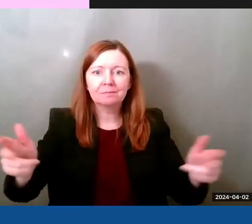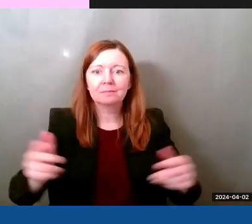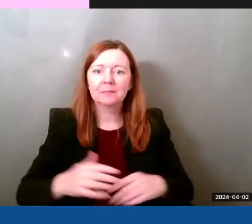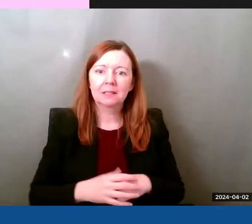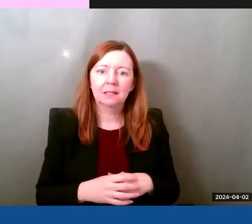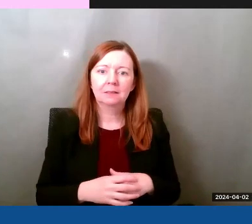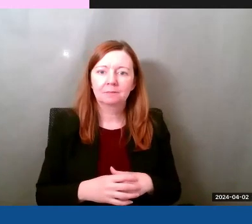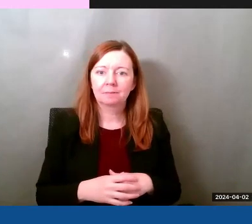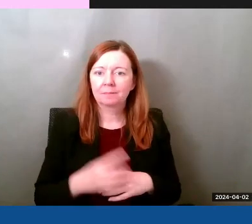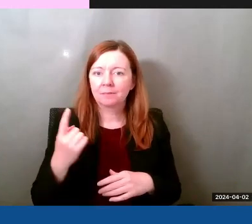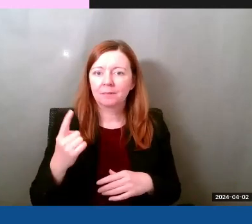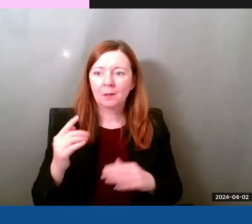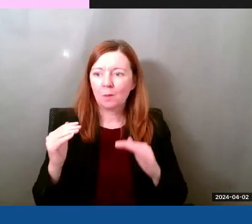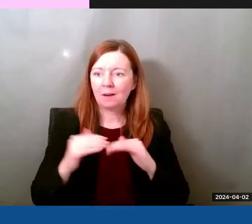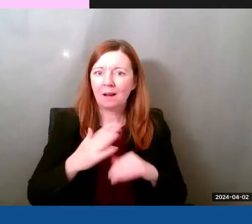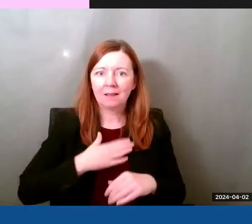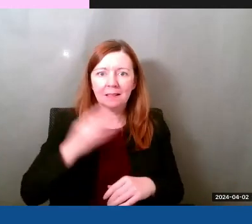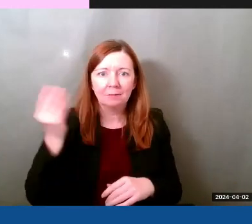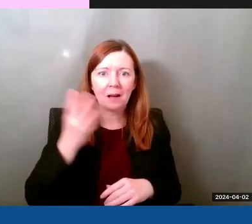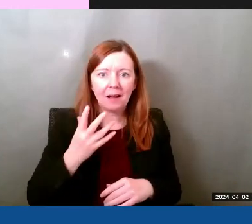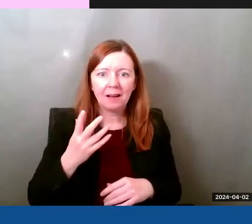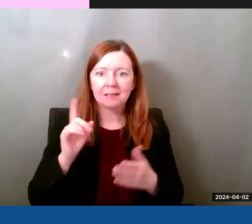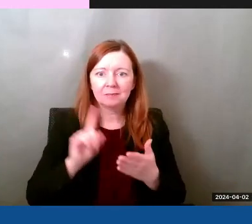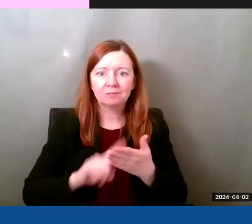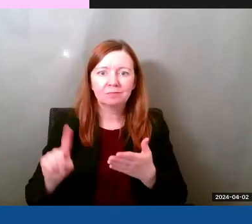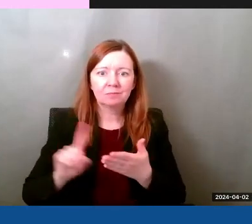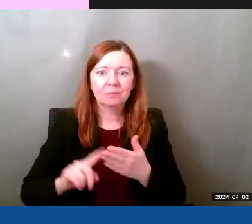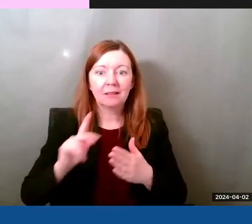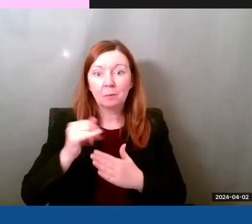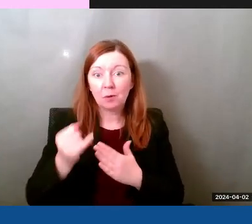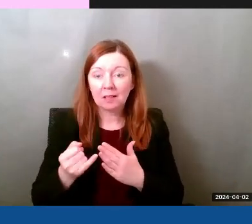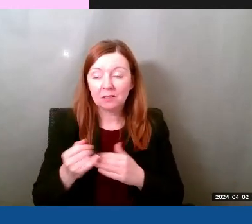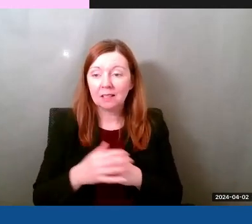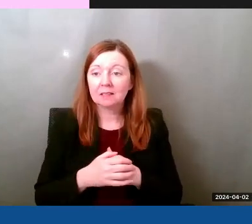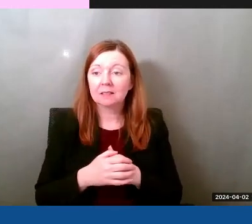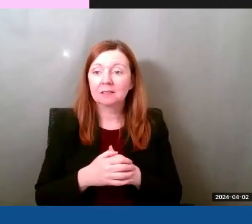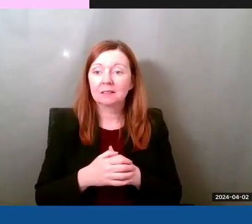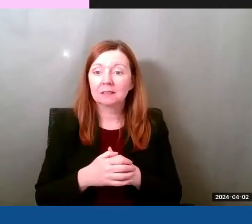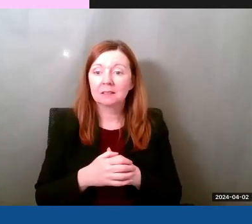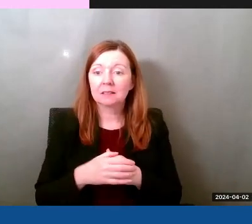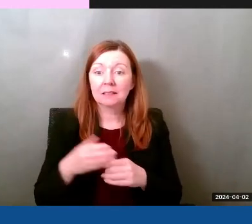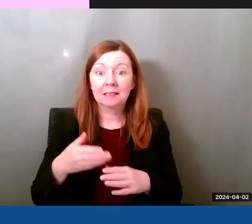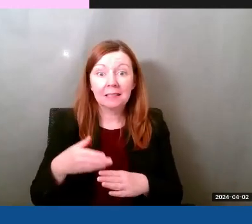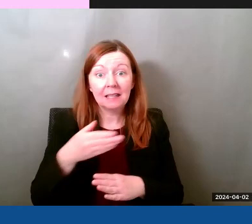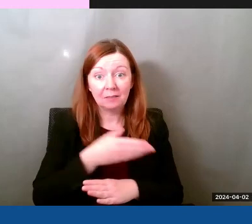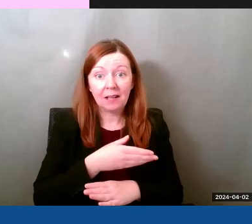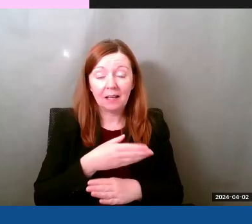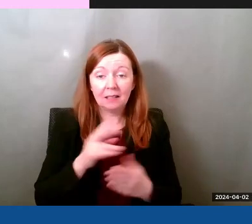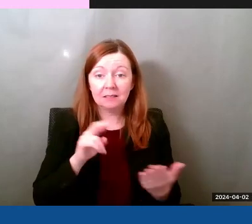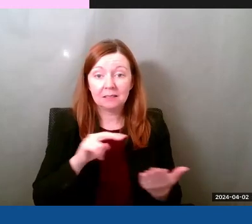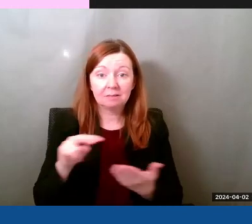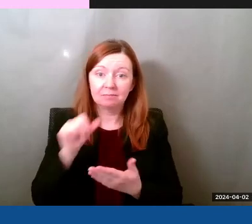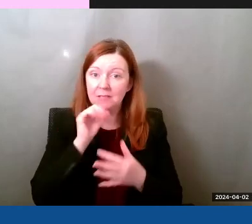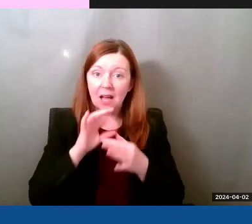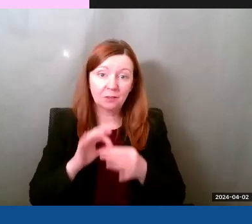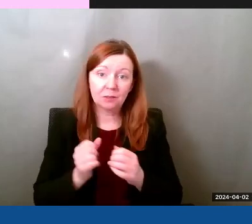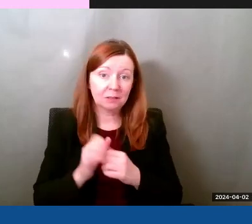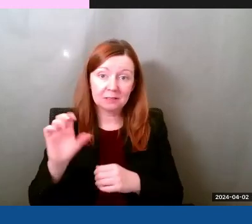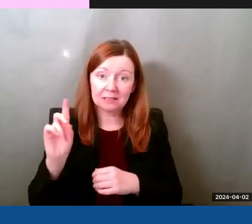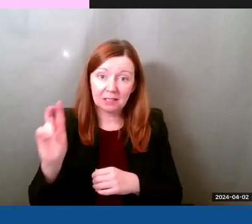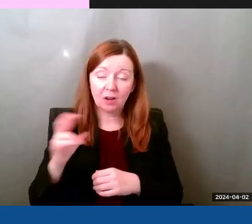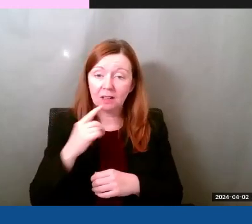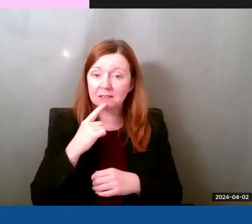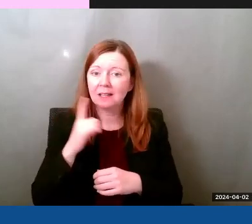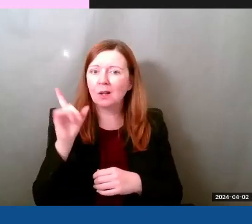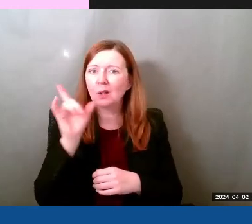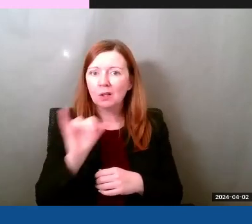One colleague of mine, looking at the projects in advance, not associated with CDR, said they